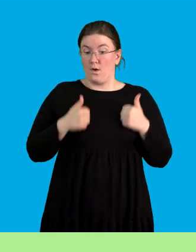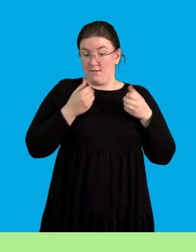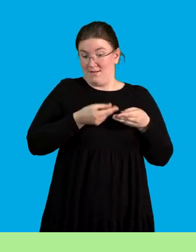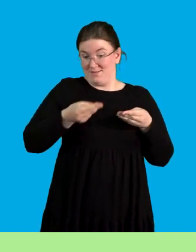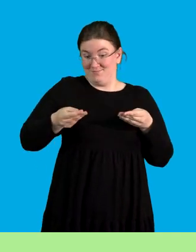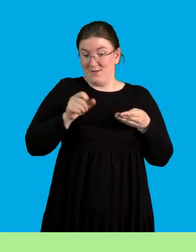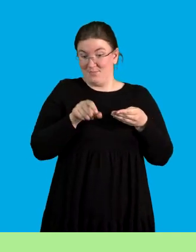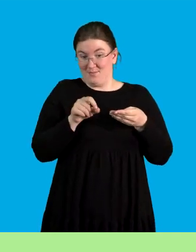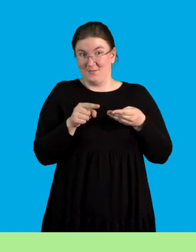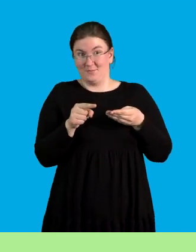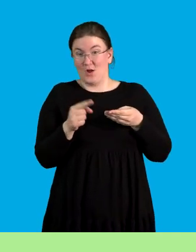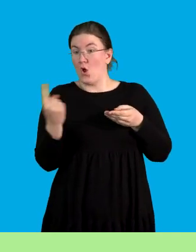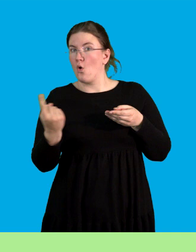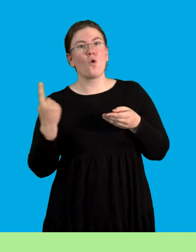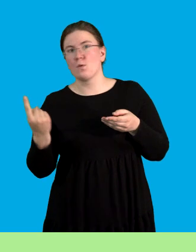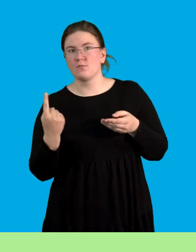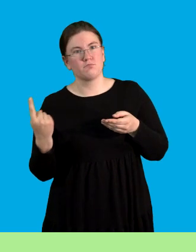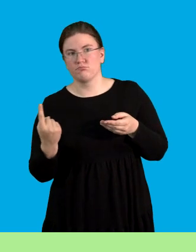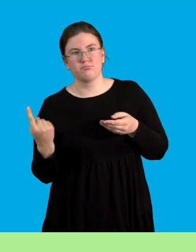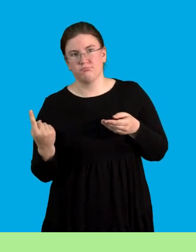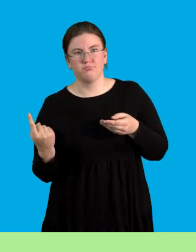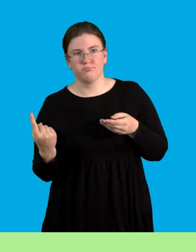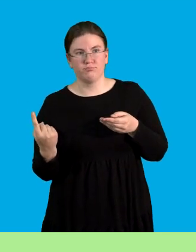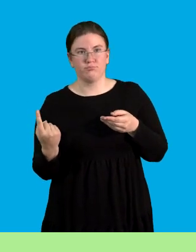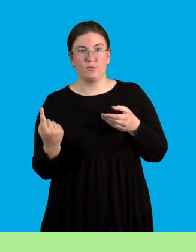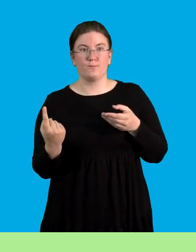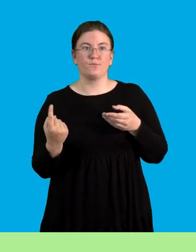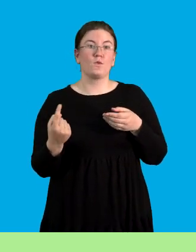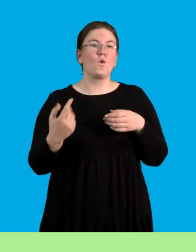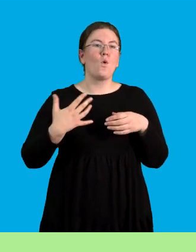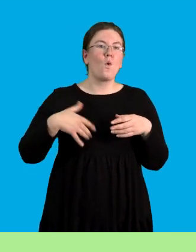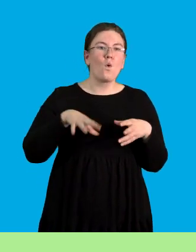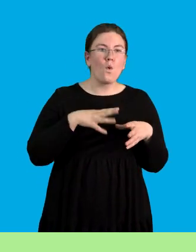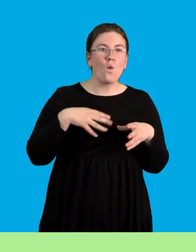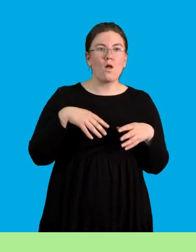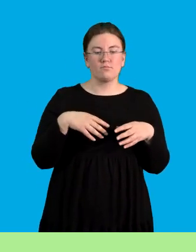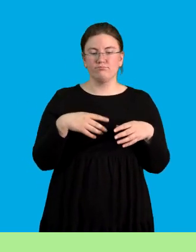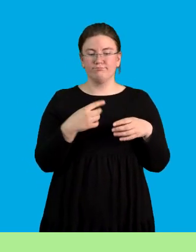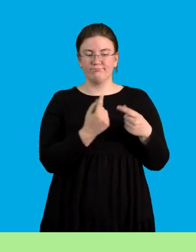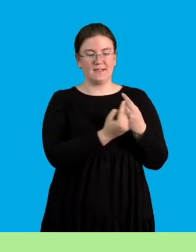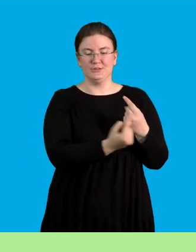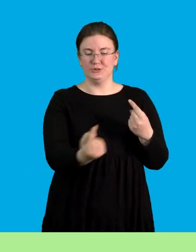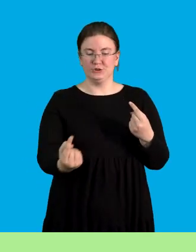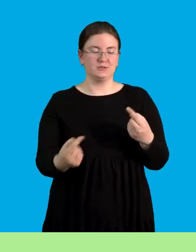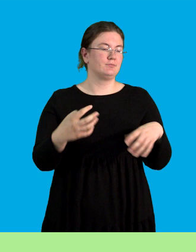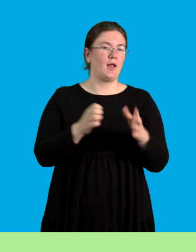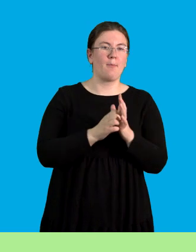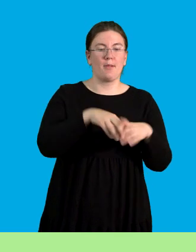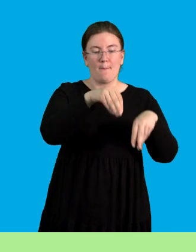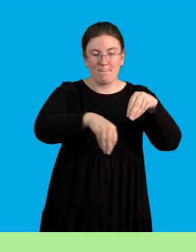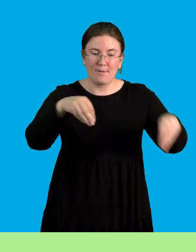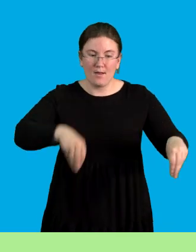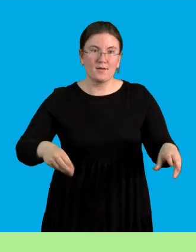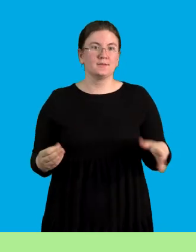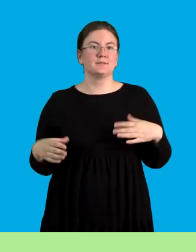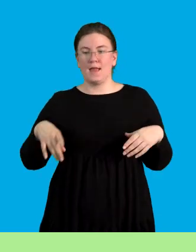in isolation. All individual organisms, such as plants, animals, and humans,